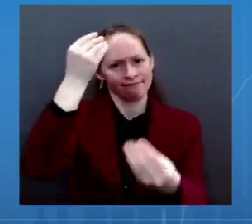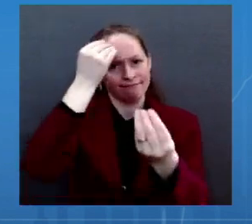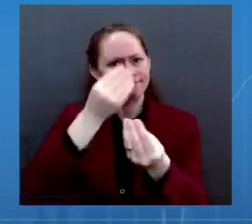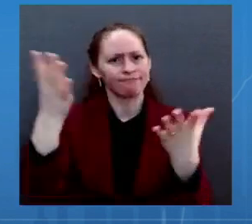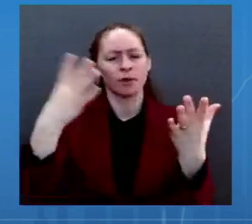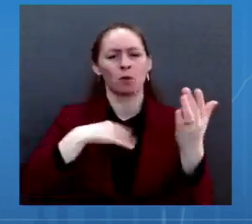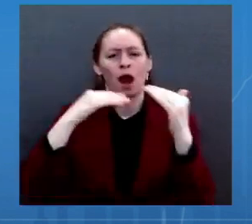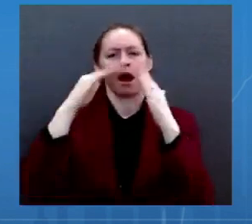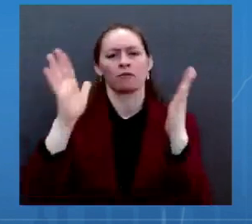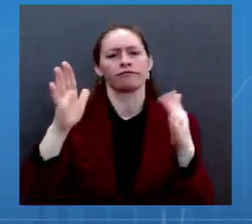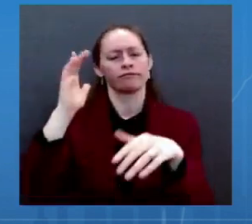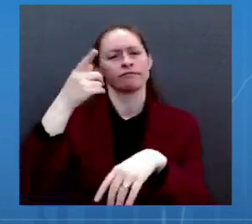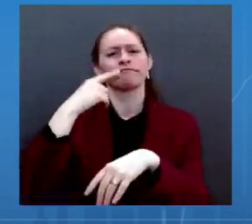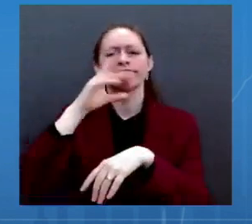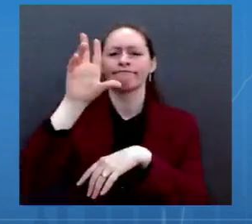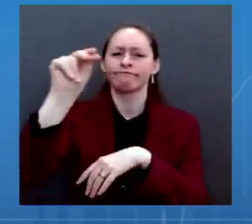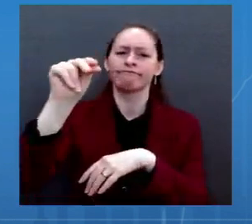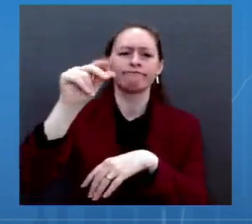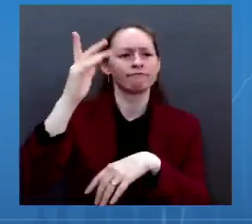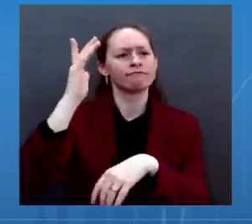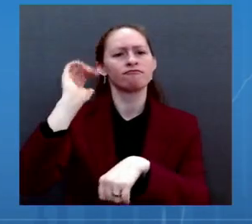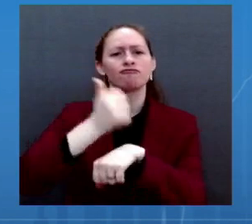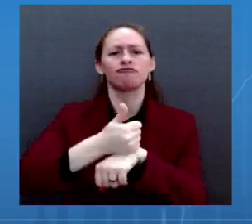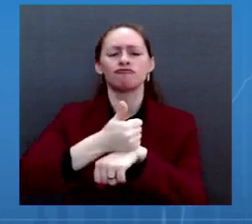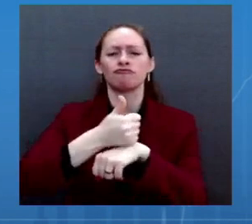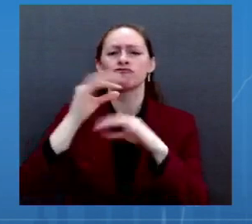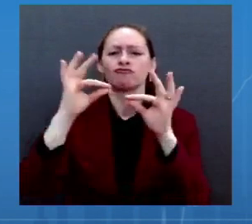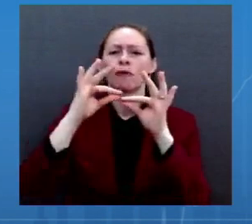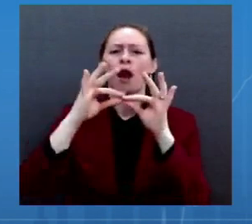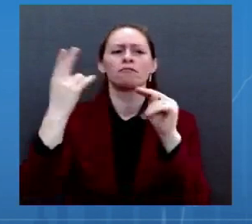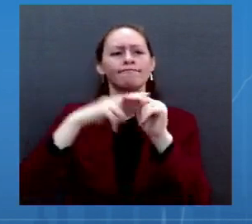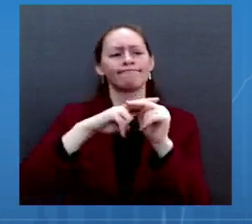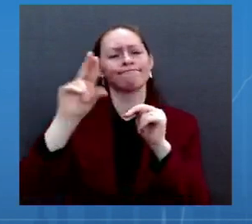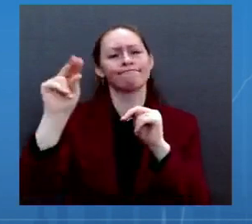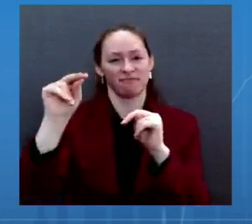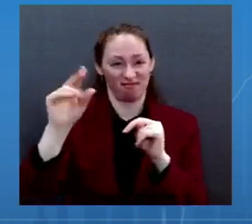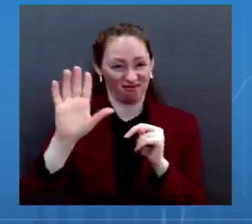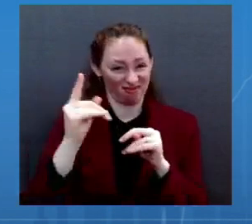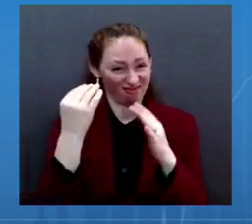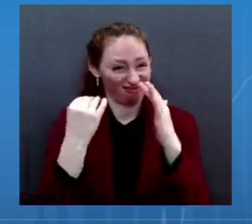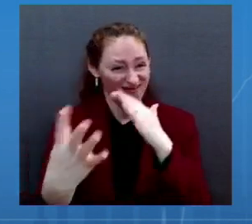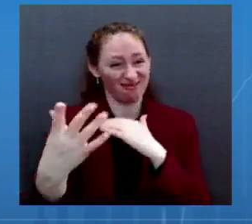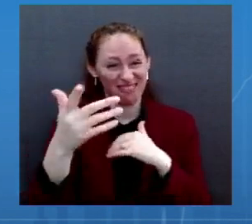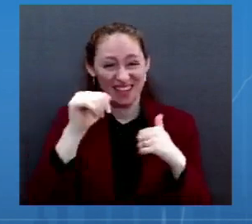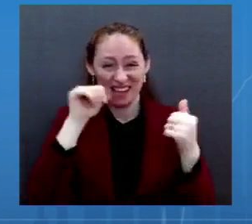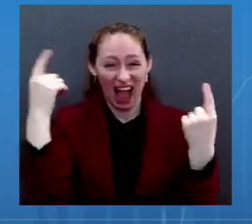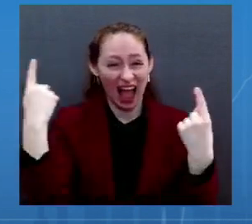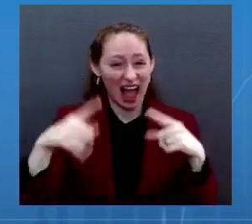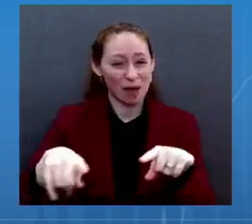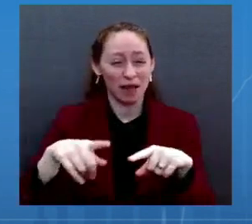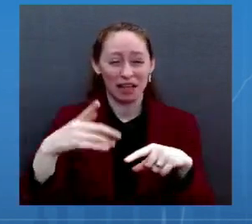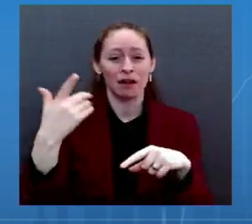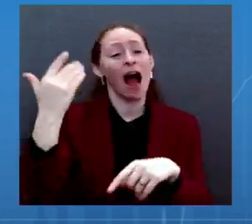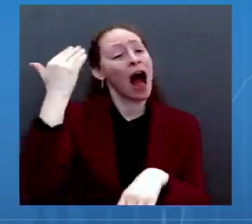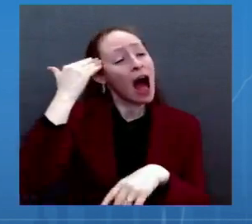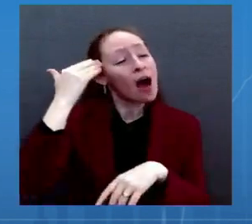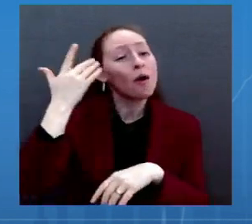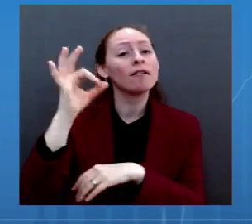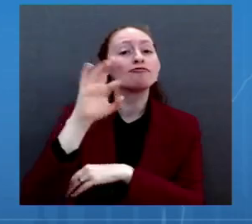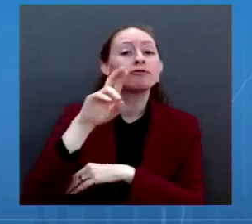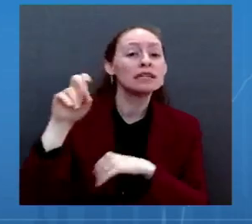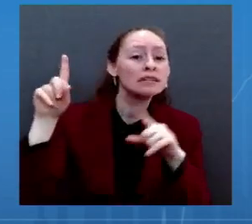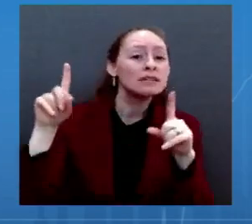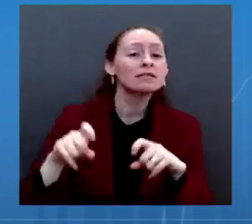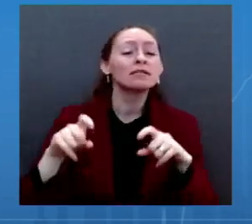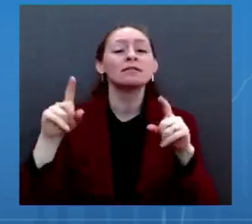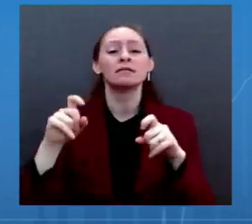for the tests, but was there any consideration or discussion about trying to continue keeping these tests at cost? And are you confident that